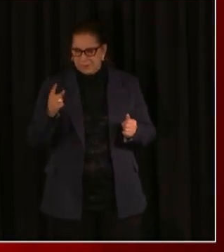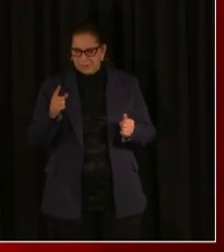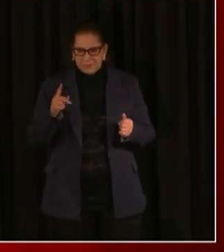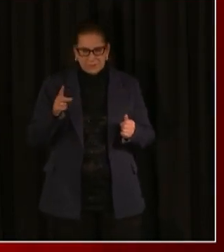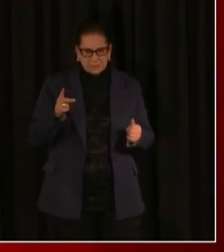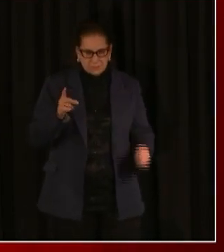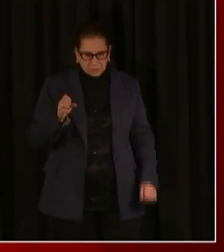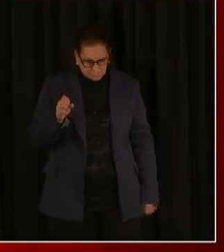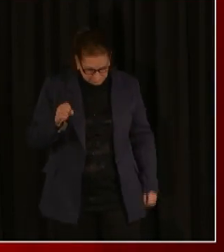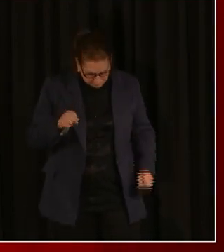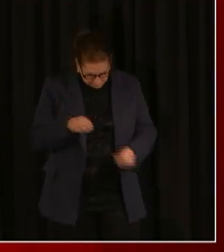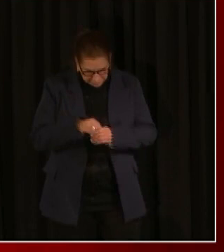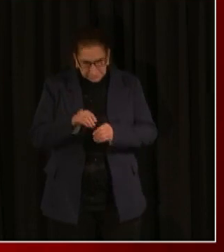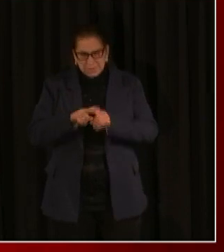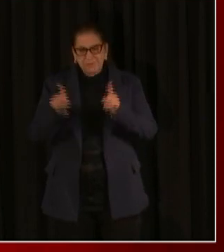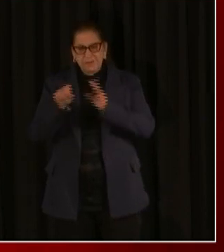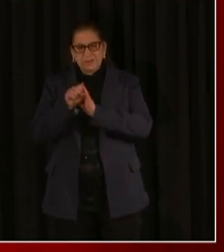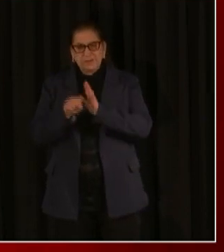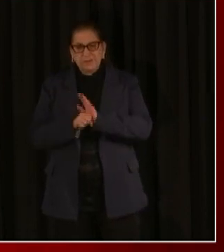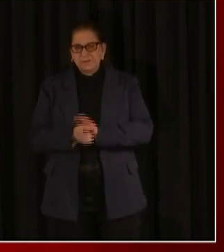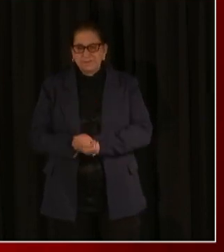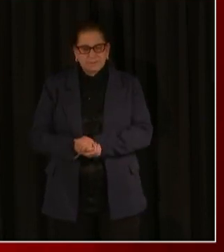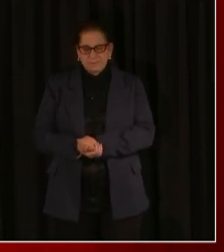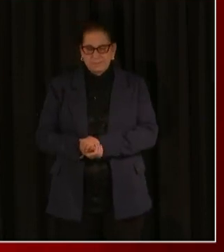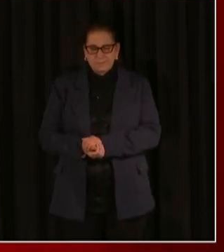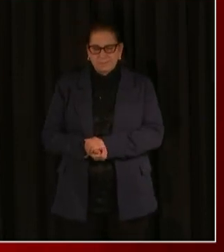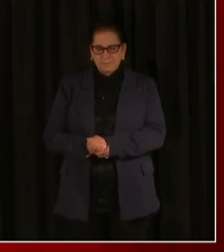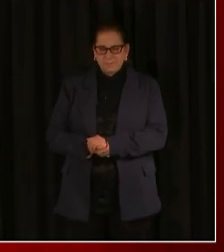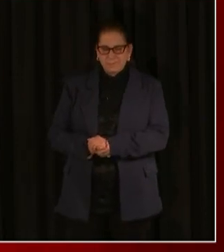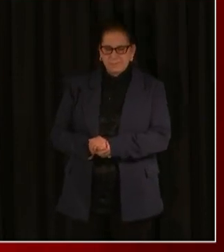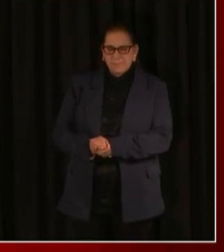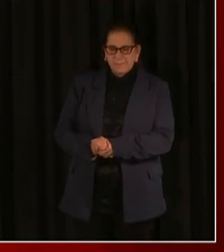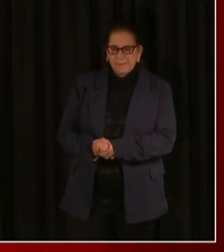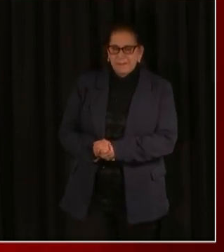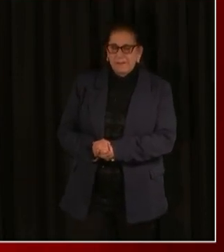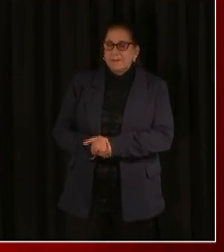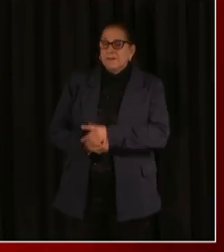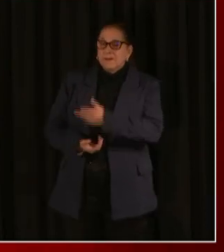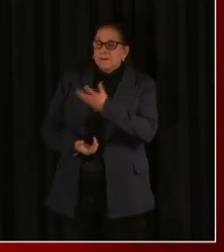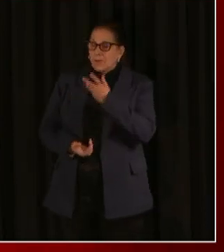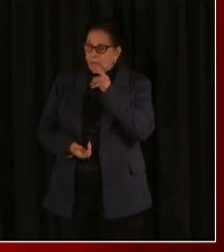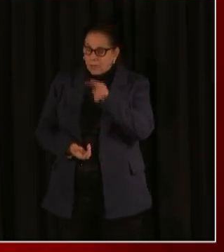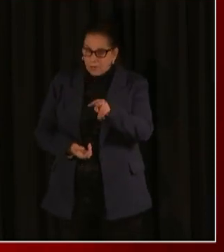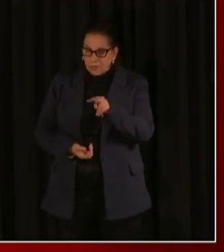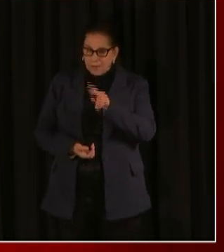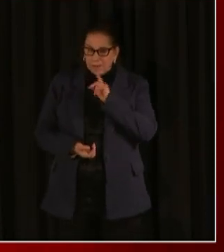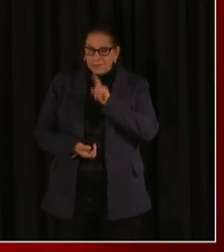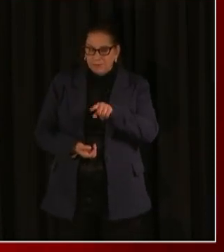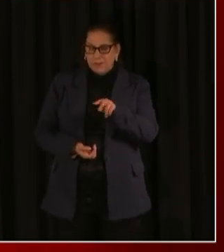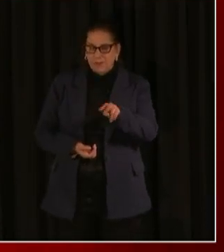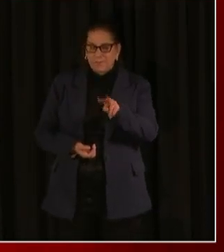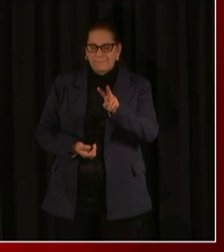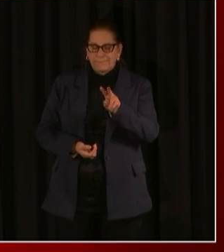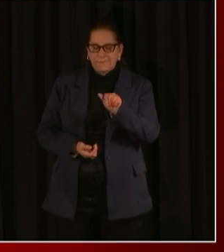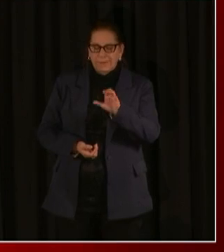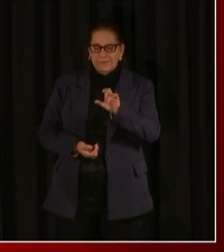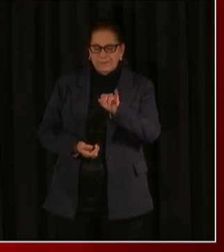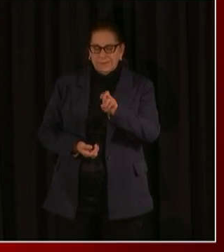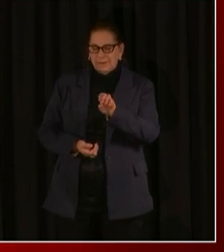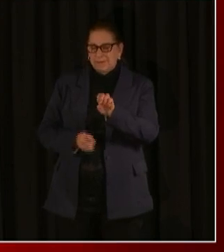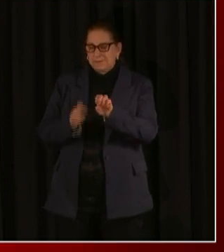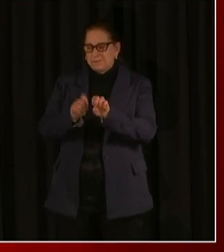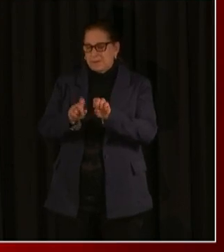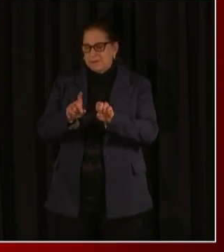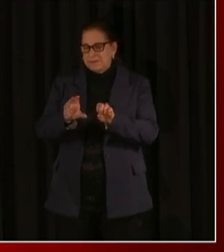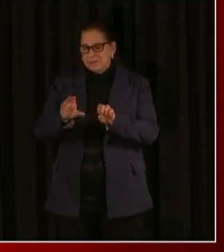at dc.gov. And technically, we are not in a position where we're able to deny